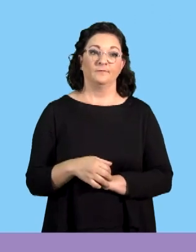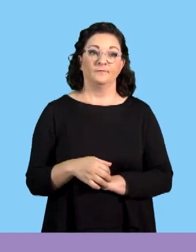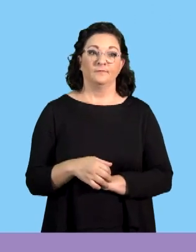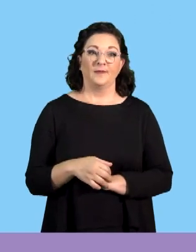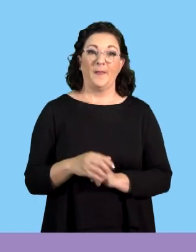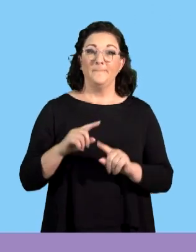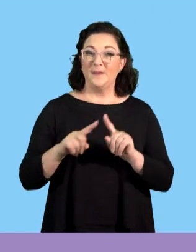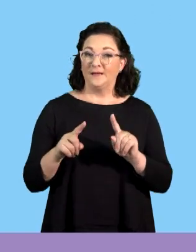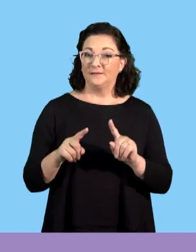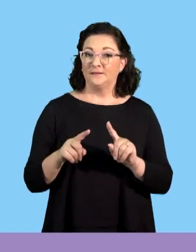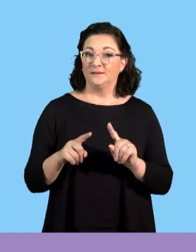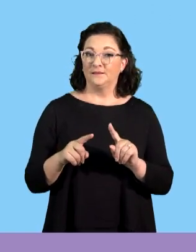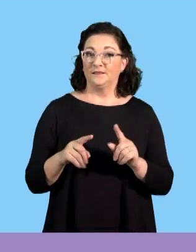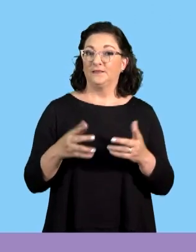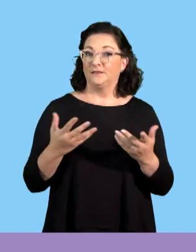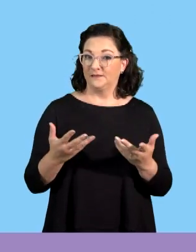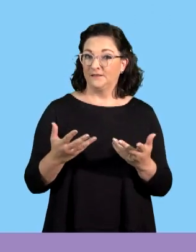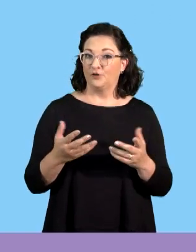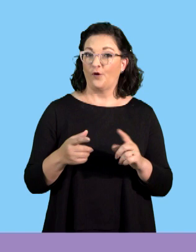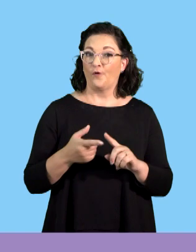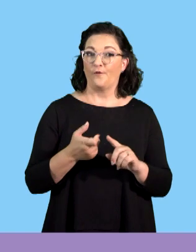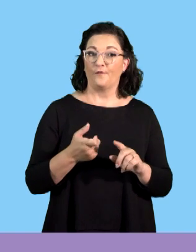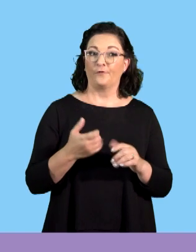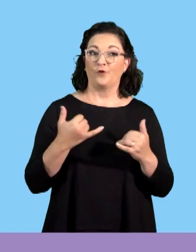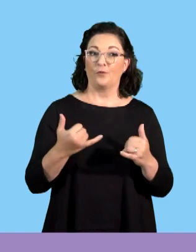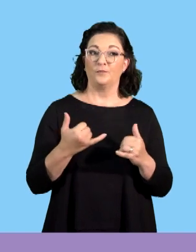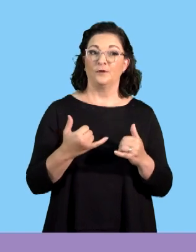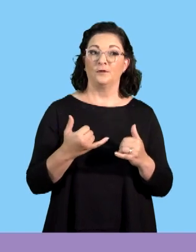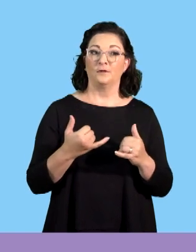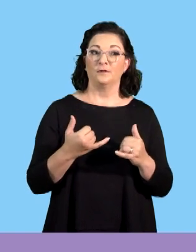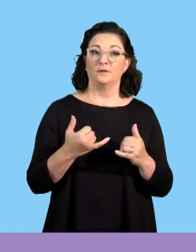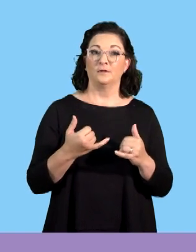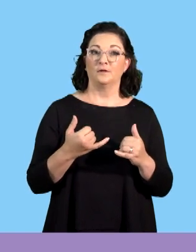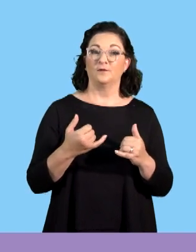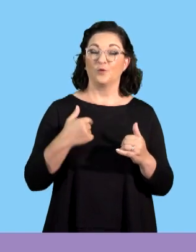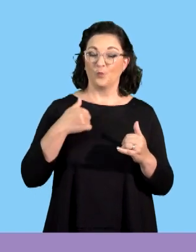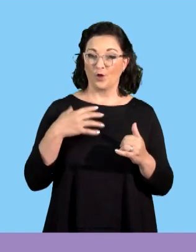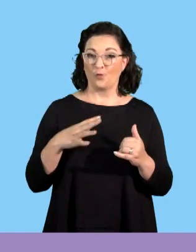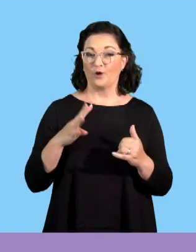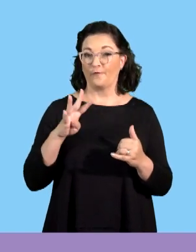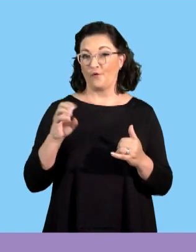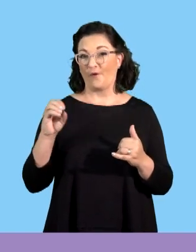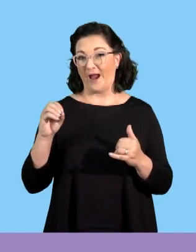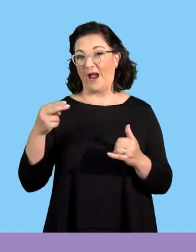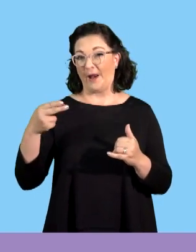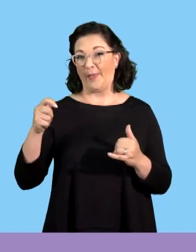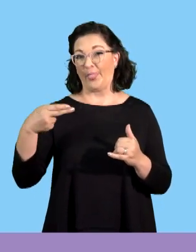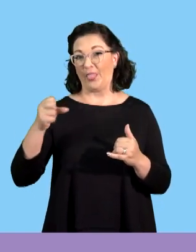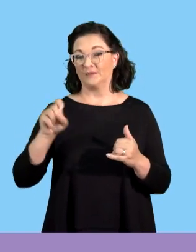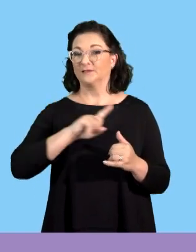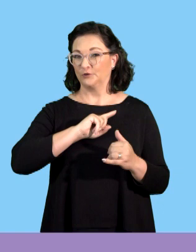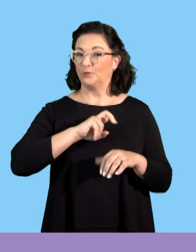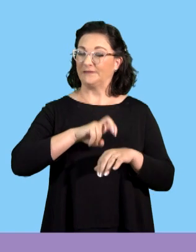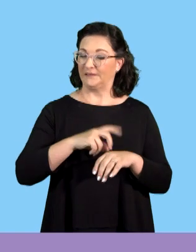tens here, but we are obviously taking 4 hundredths. So we must still